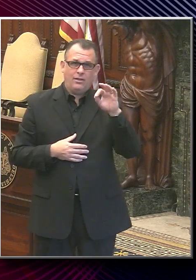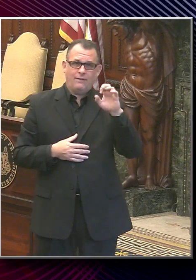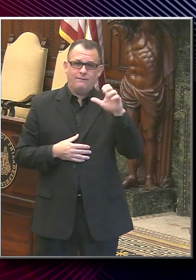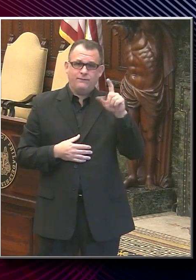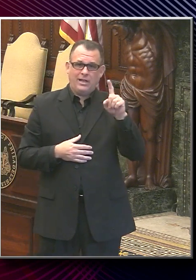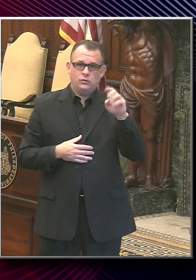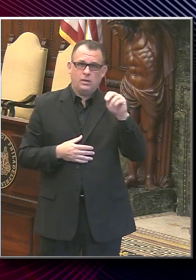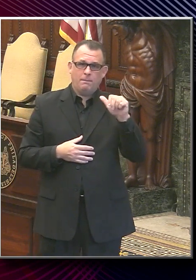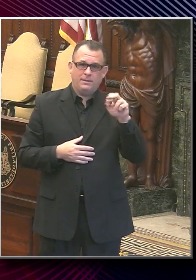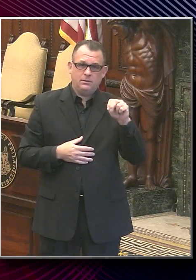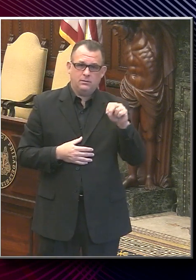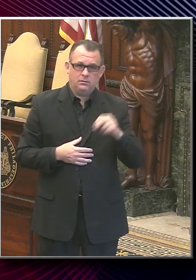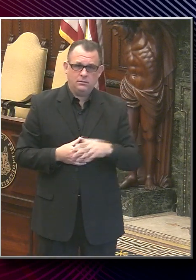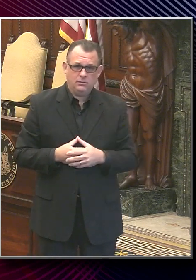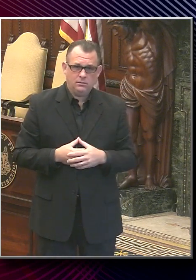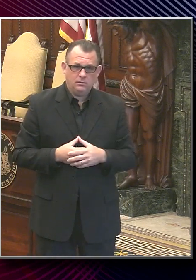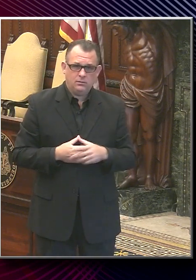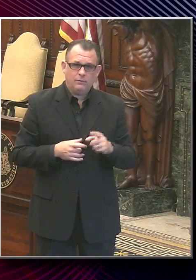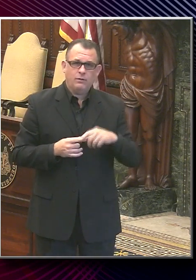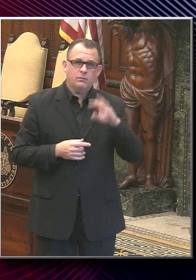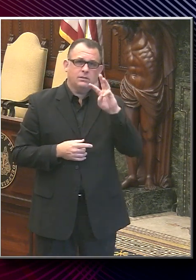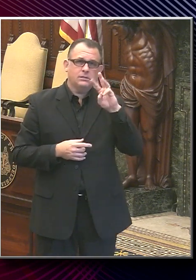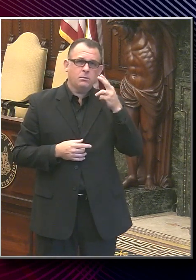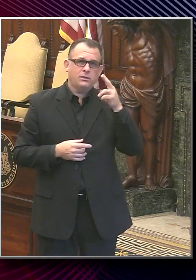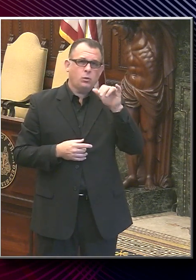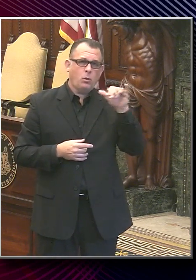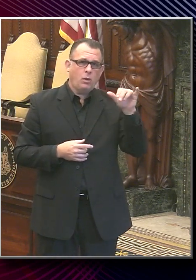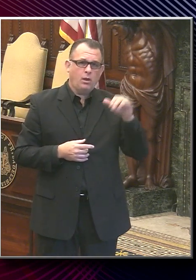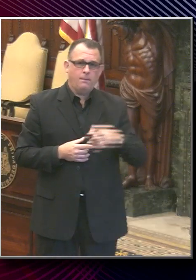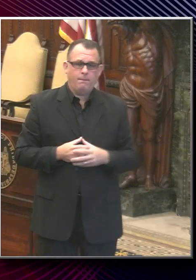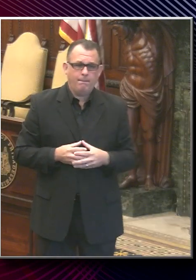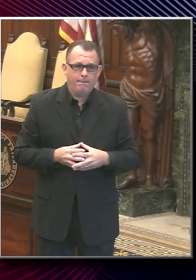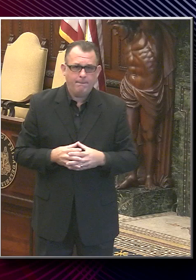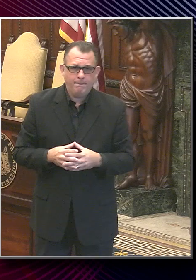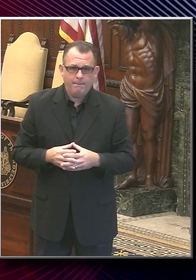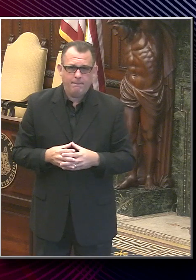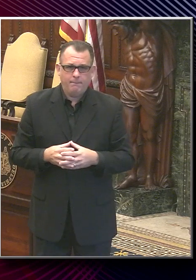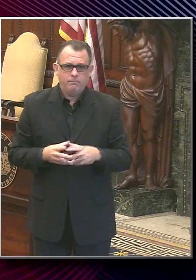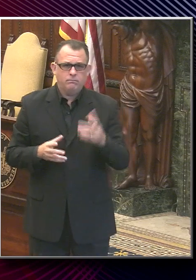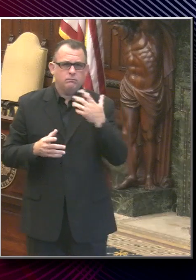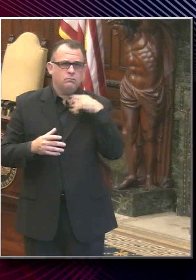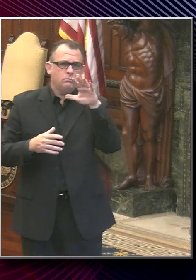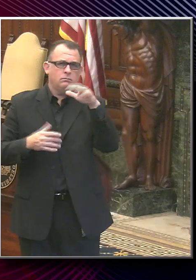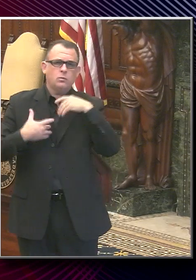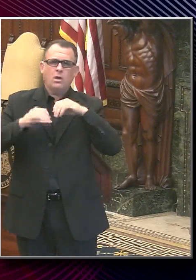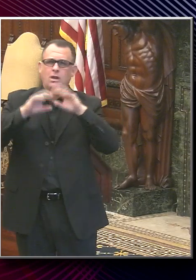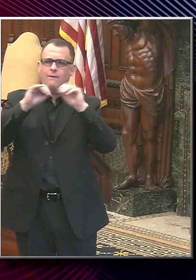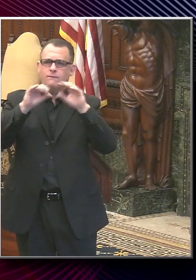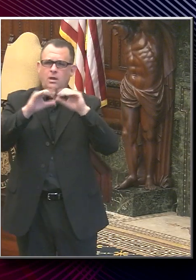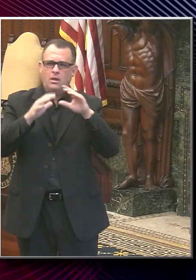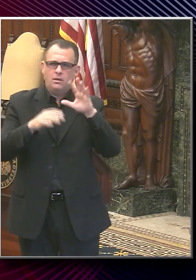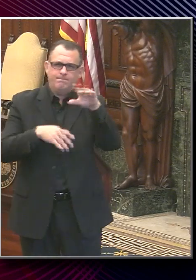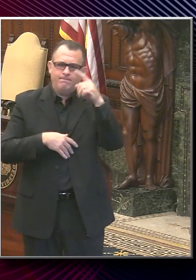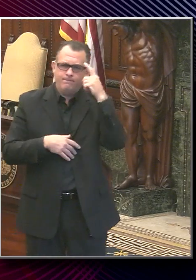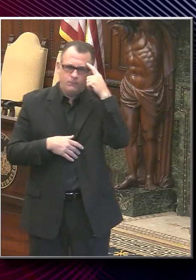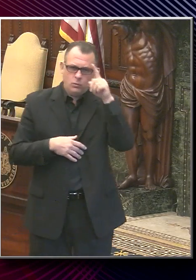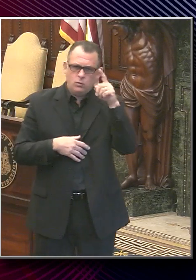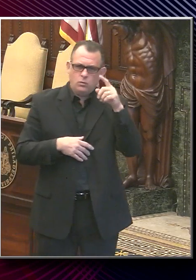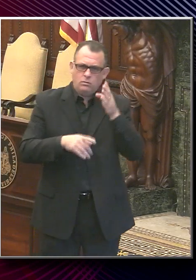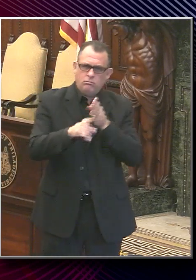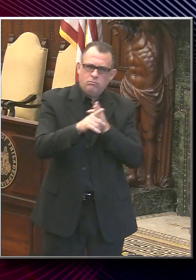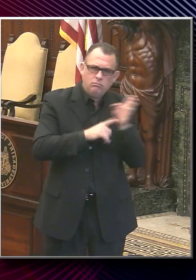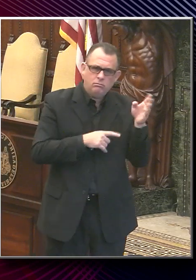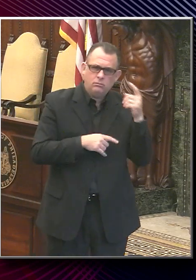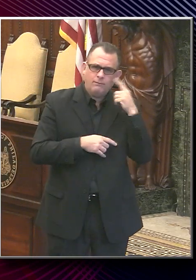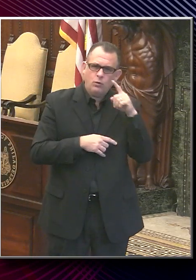Hello. Just one question, a clarifying question. Is it for especially in the instances where the lab